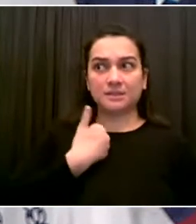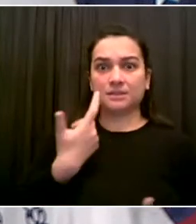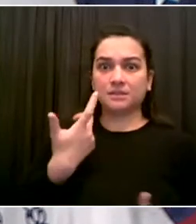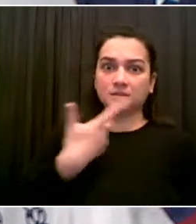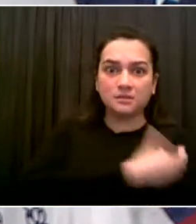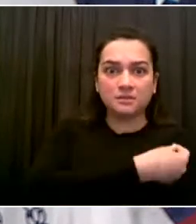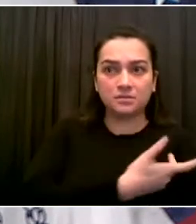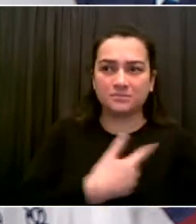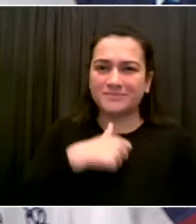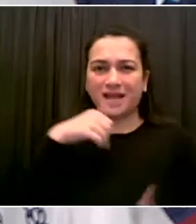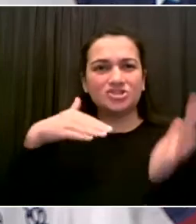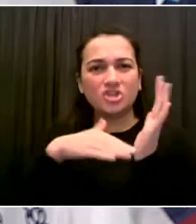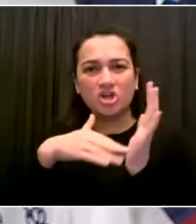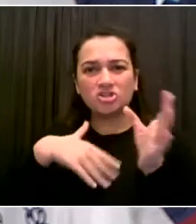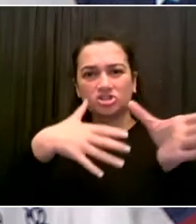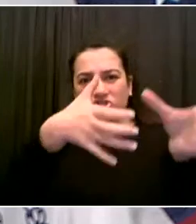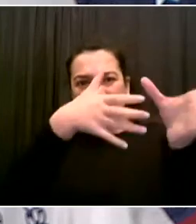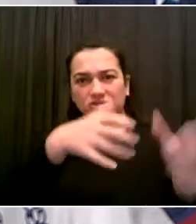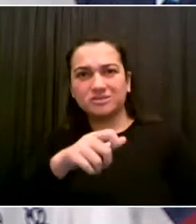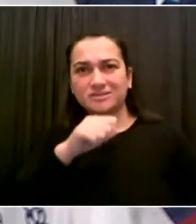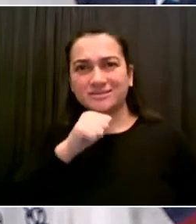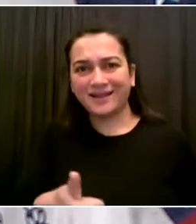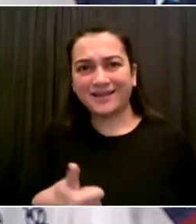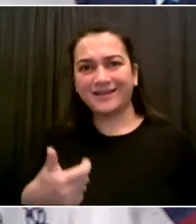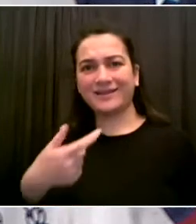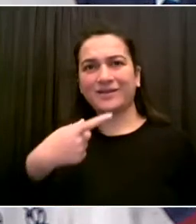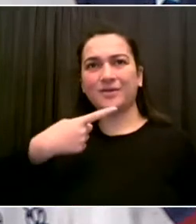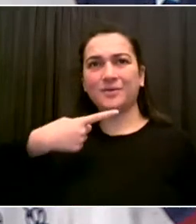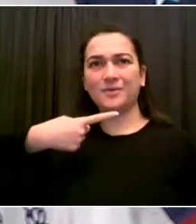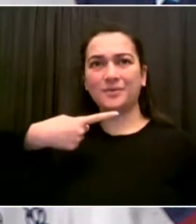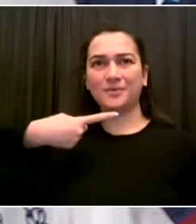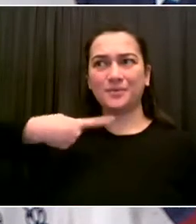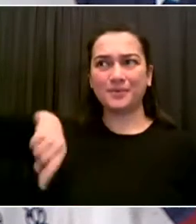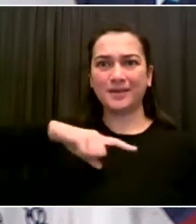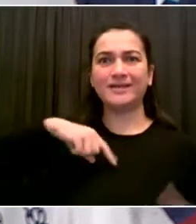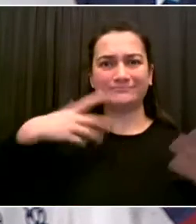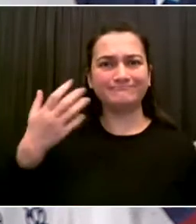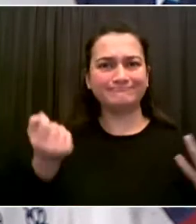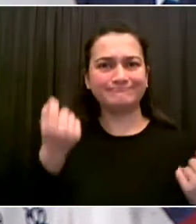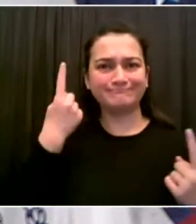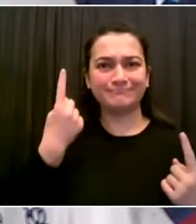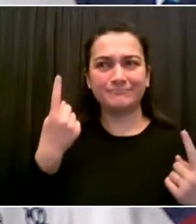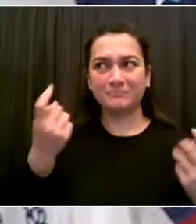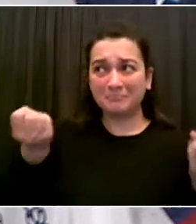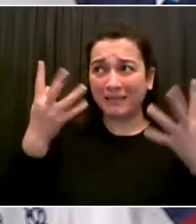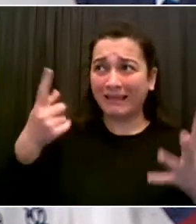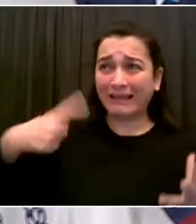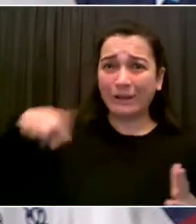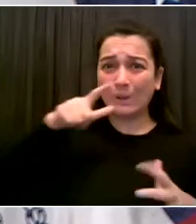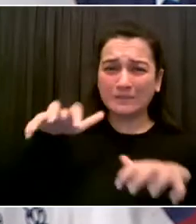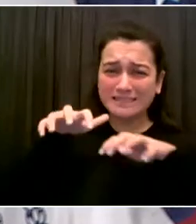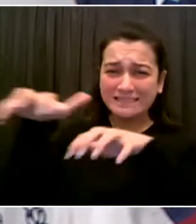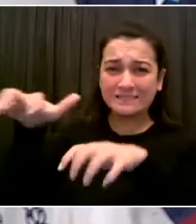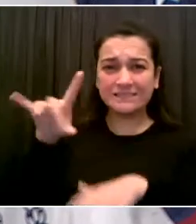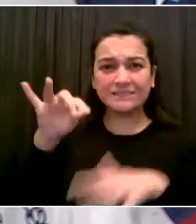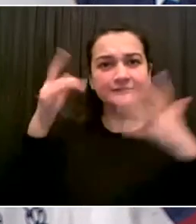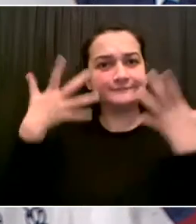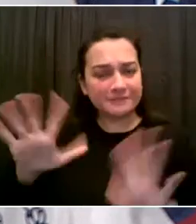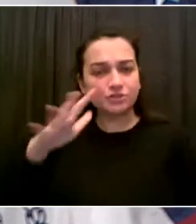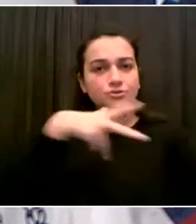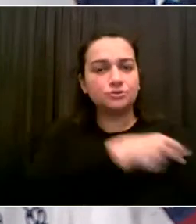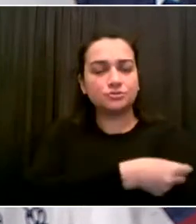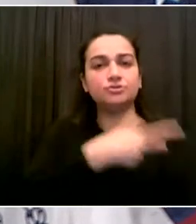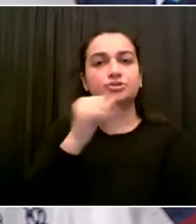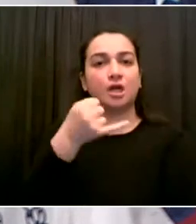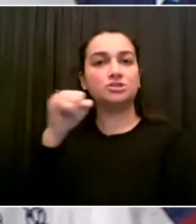no negative impact. I think the vaccines have proven themselves overwhelmingly. I hope people don't get discouraged because of this.